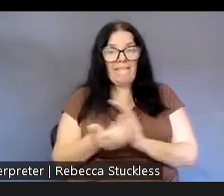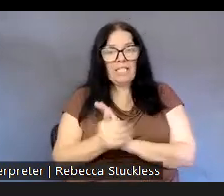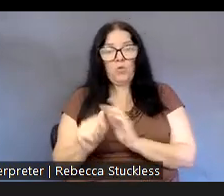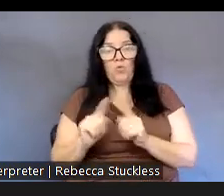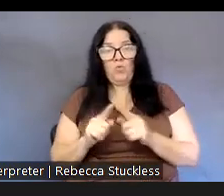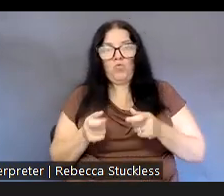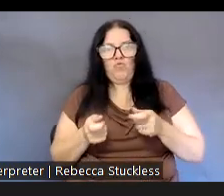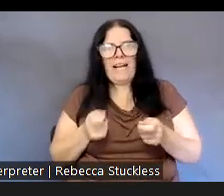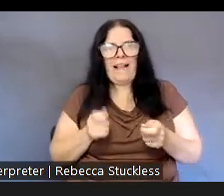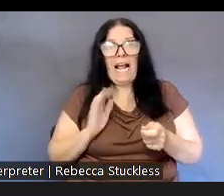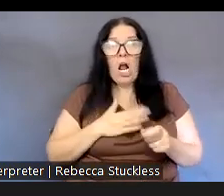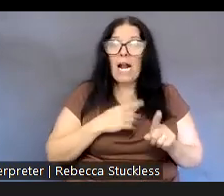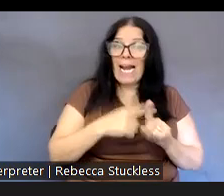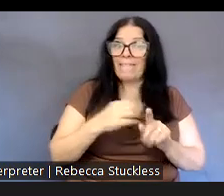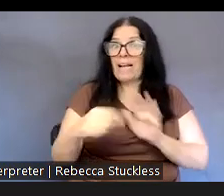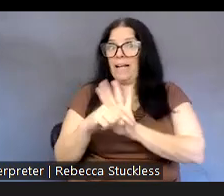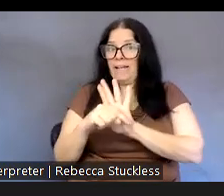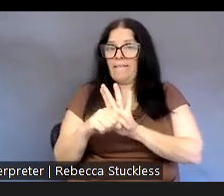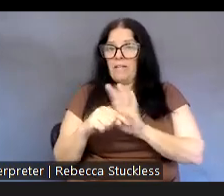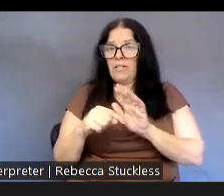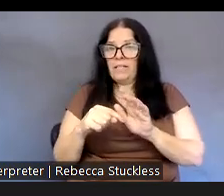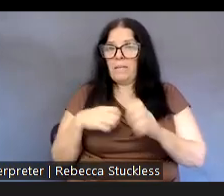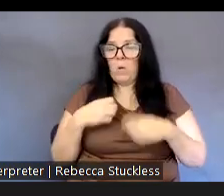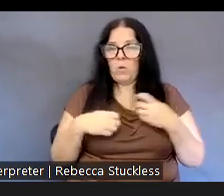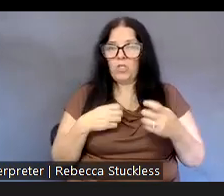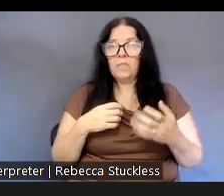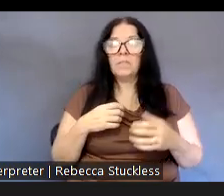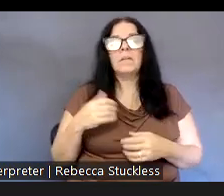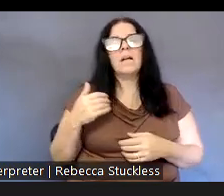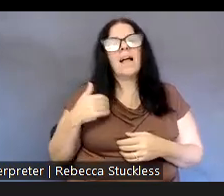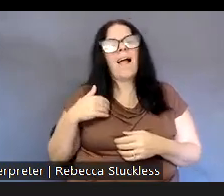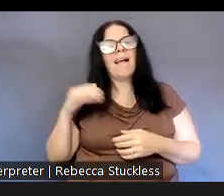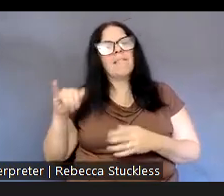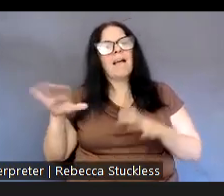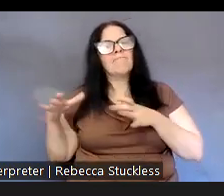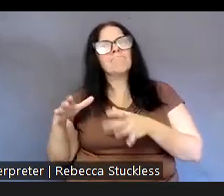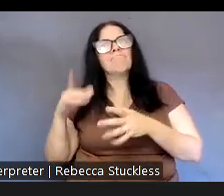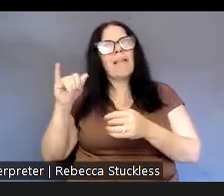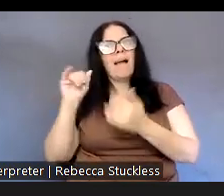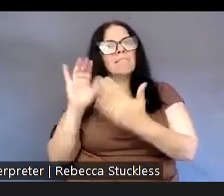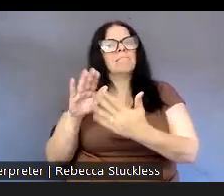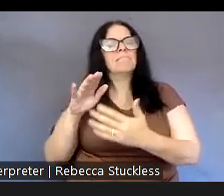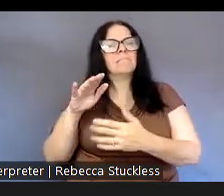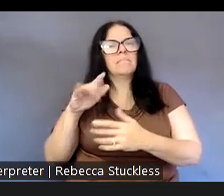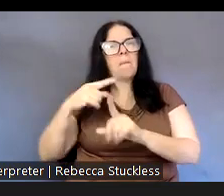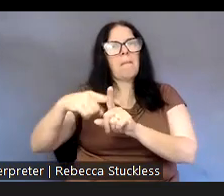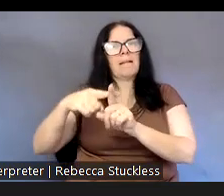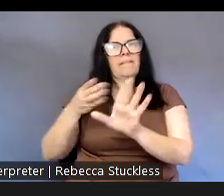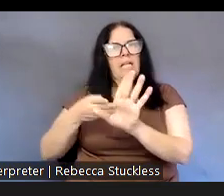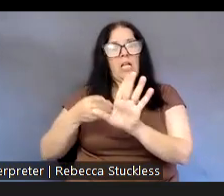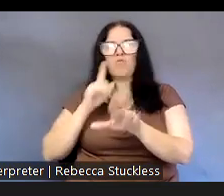Uh, the positive psychology movement has contributed quite a bit in this